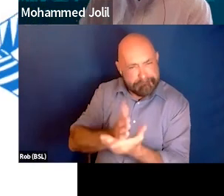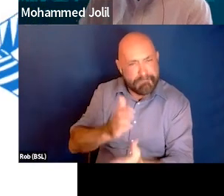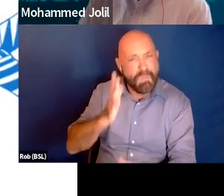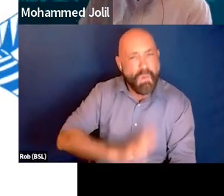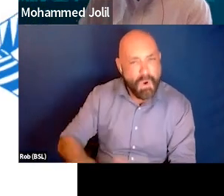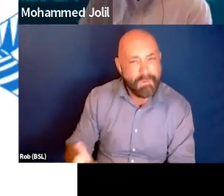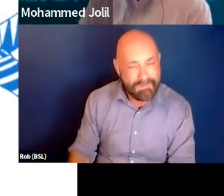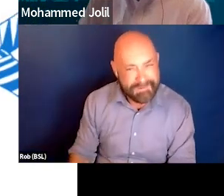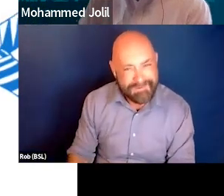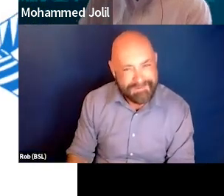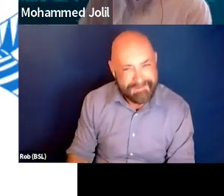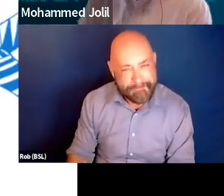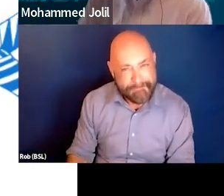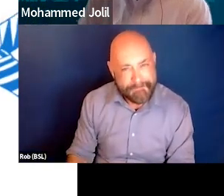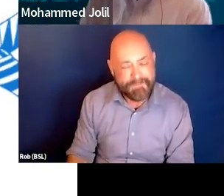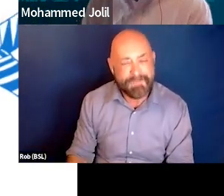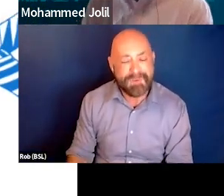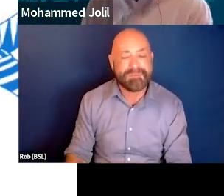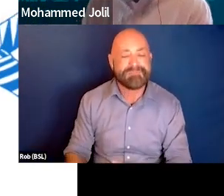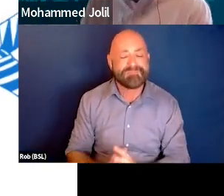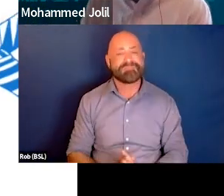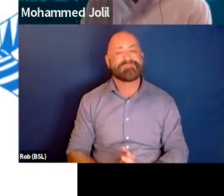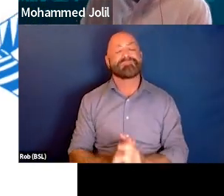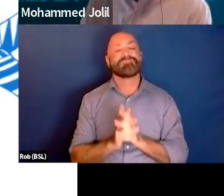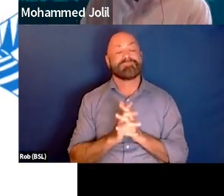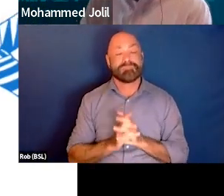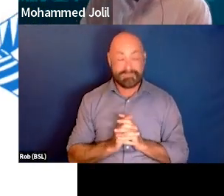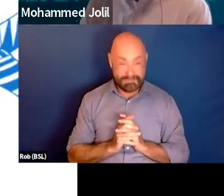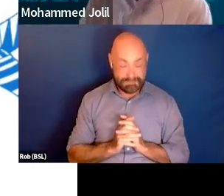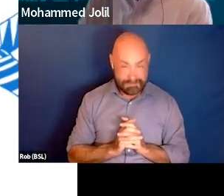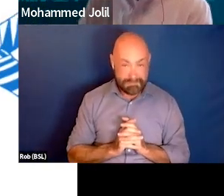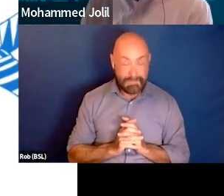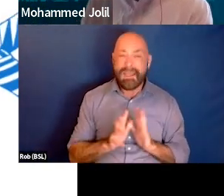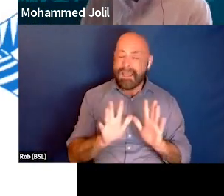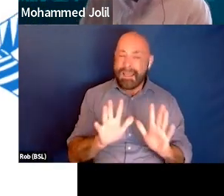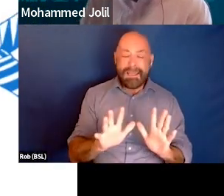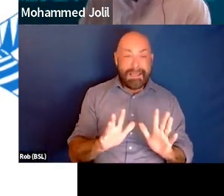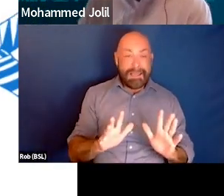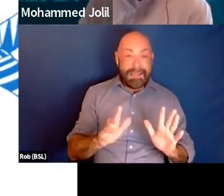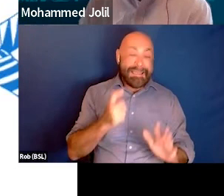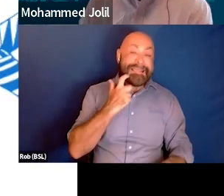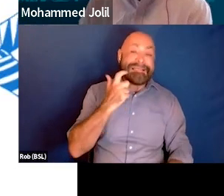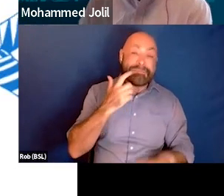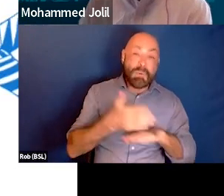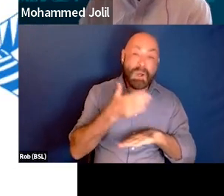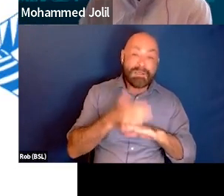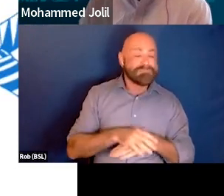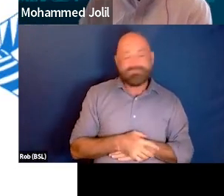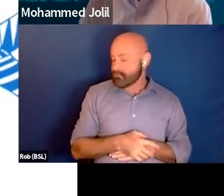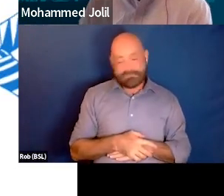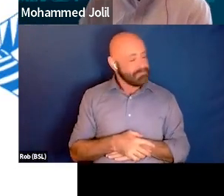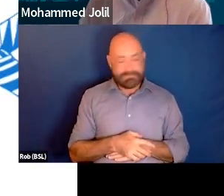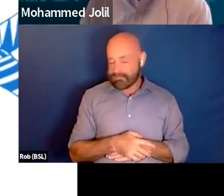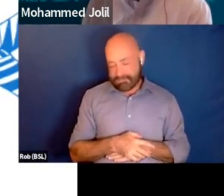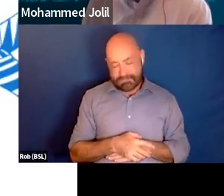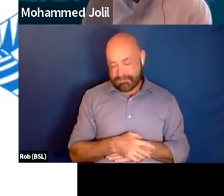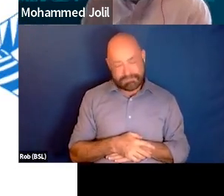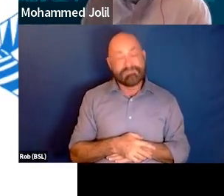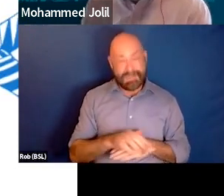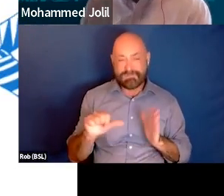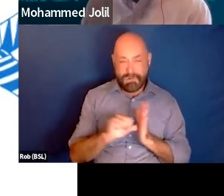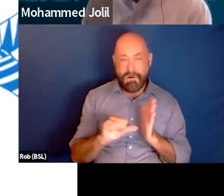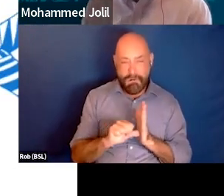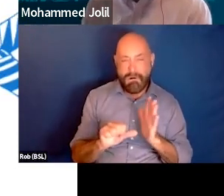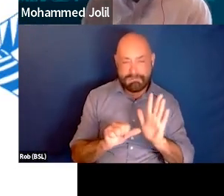from family centres. So it is really hard work, but what I'm saying is that if